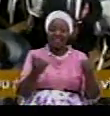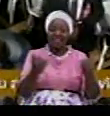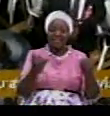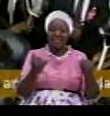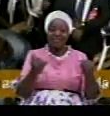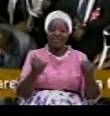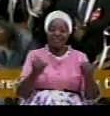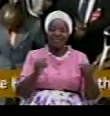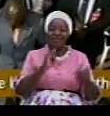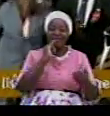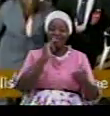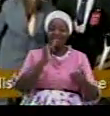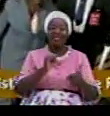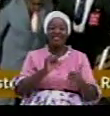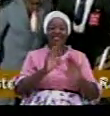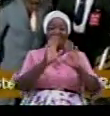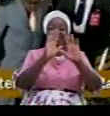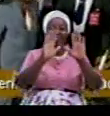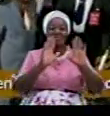miracle time.